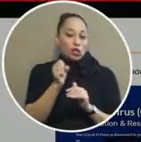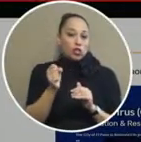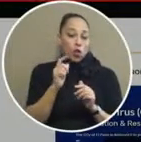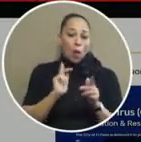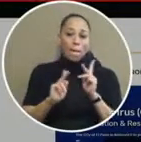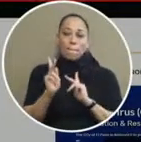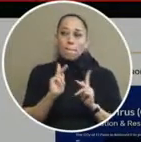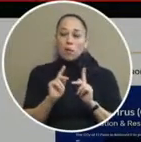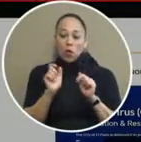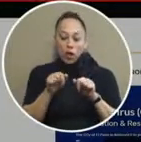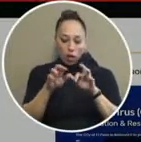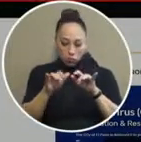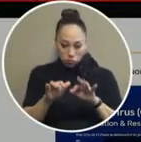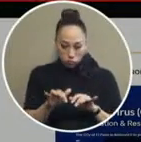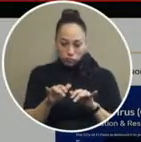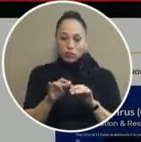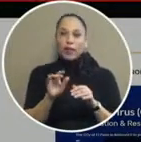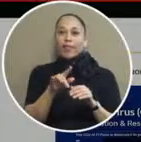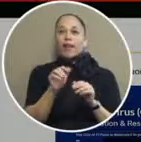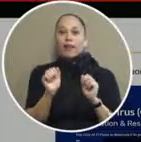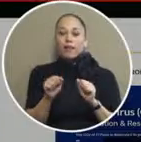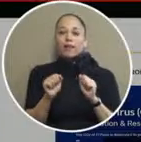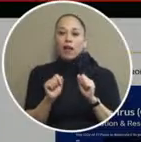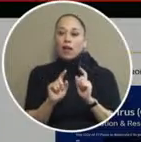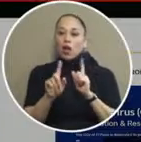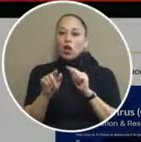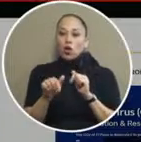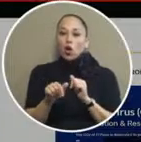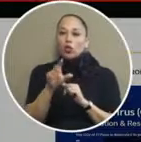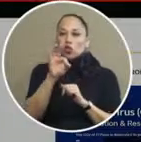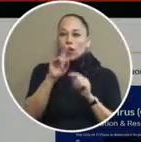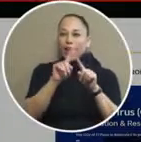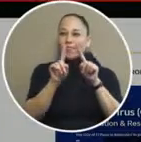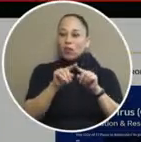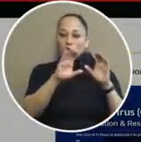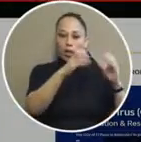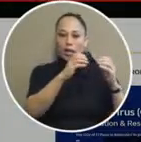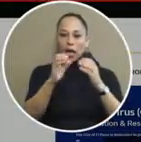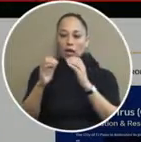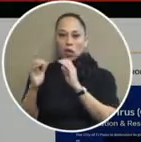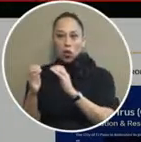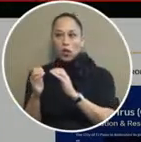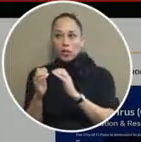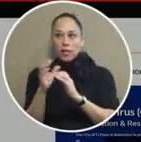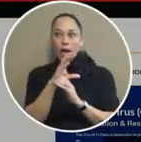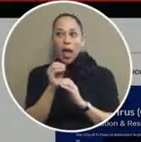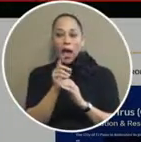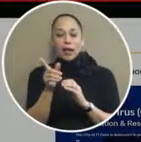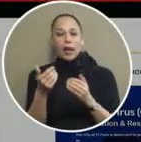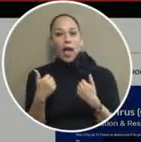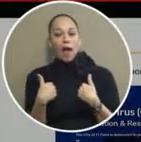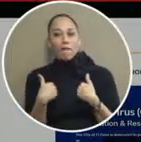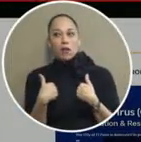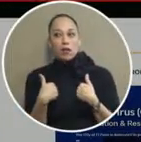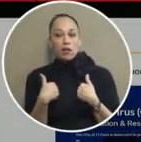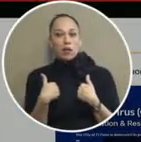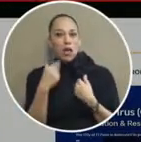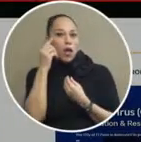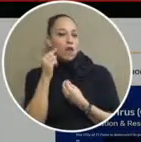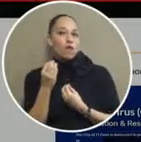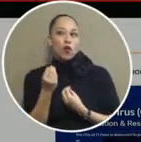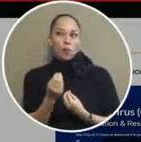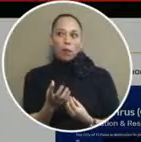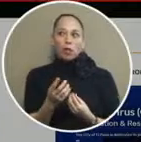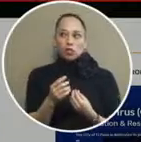residents logged into this site, they could go into 9 different categories and get